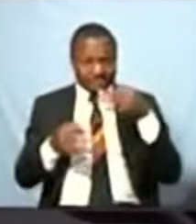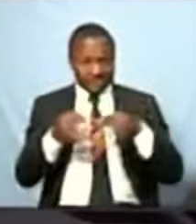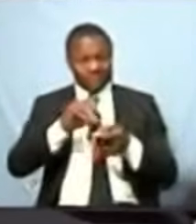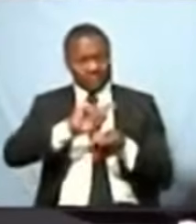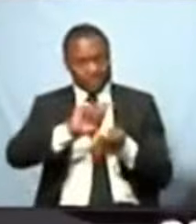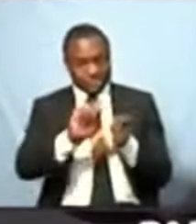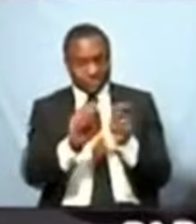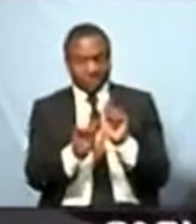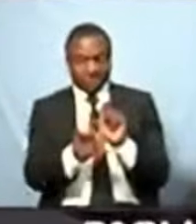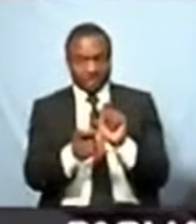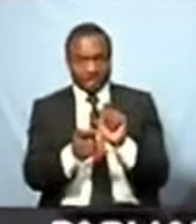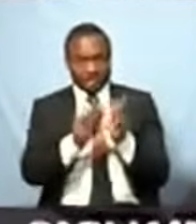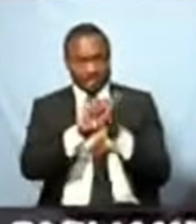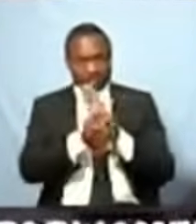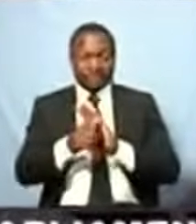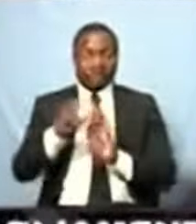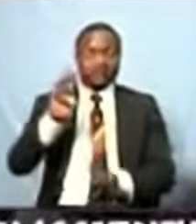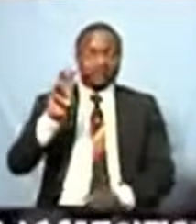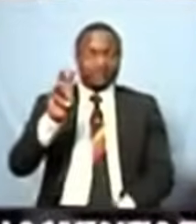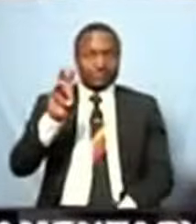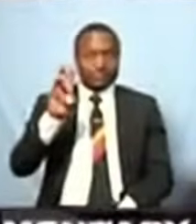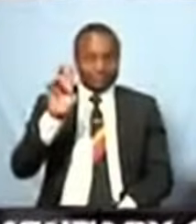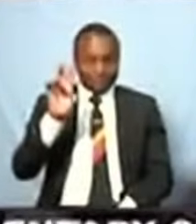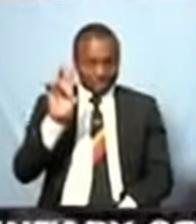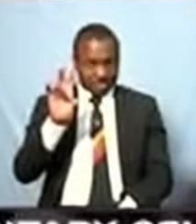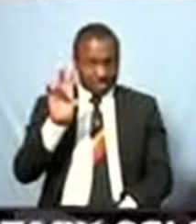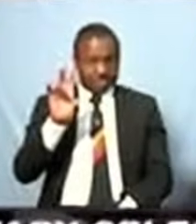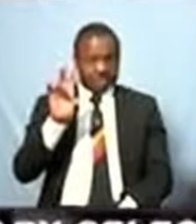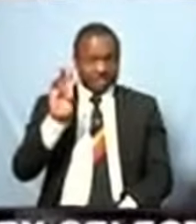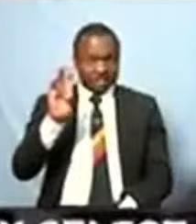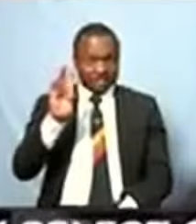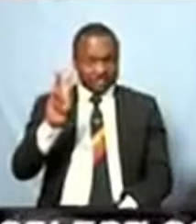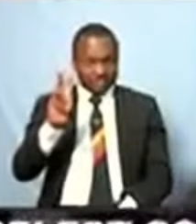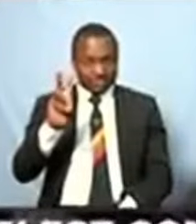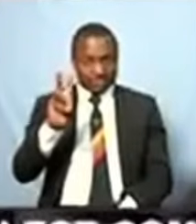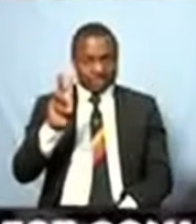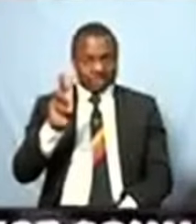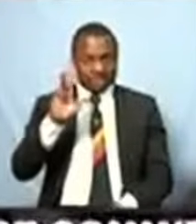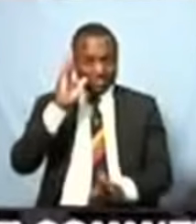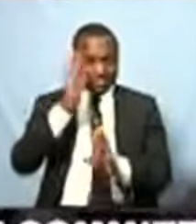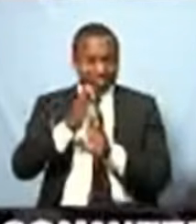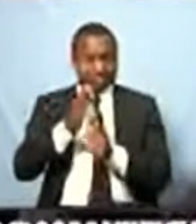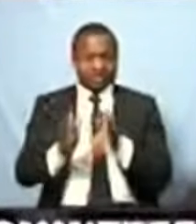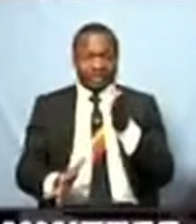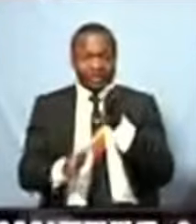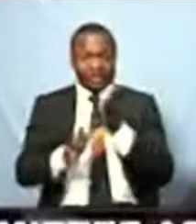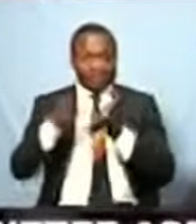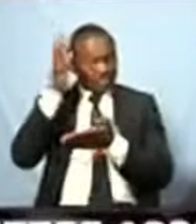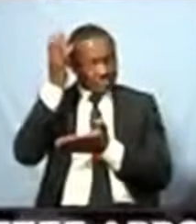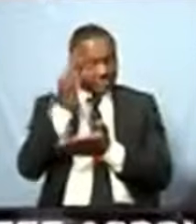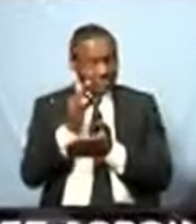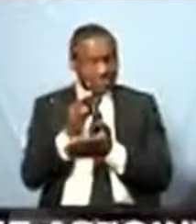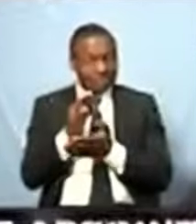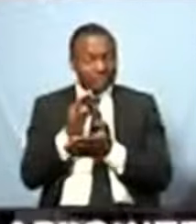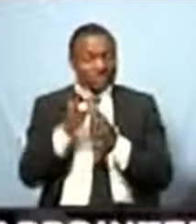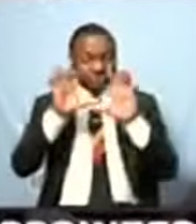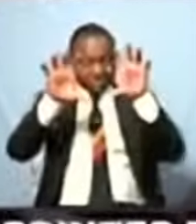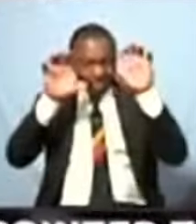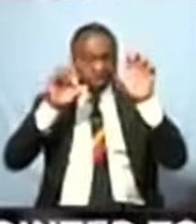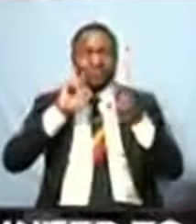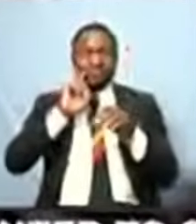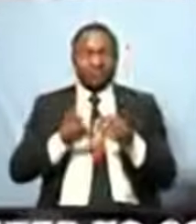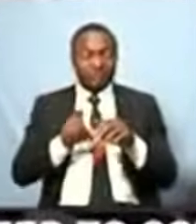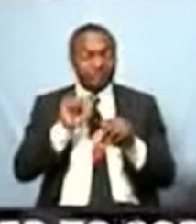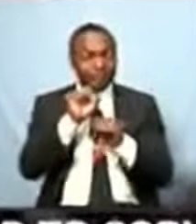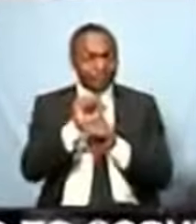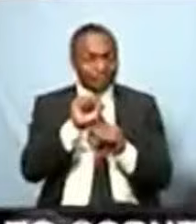adjustment to Article 76 is required, it should relate to the appointment of the Deputy Secretaries to the Cabinet. Who should